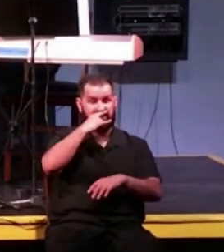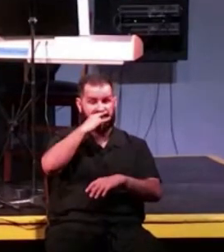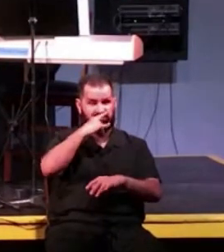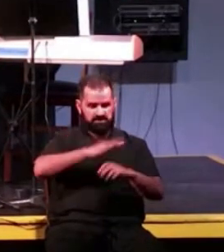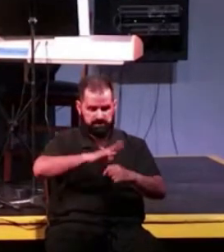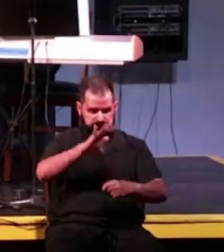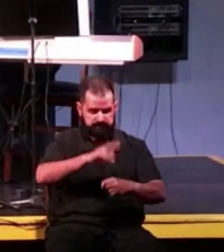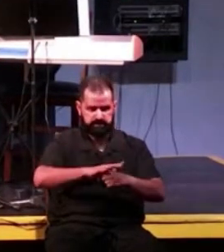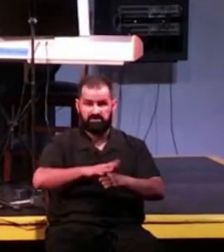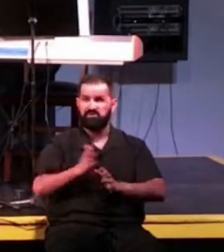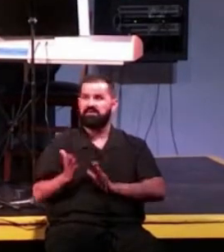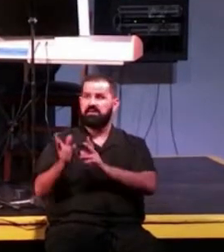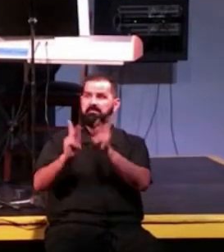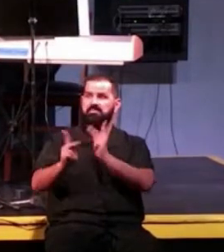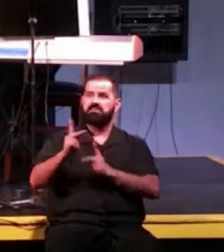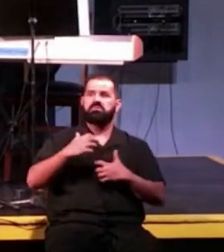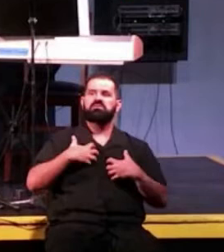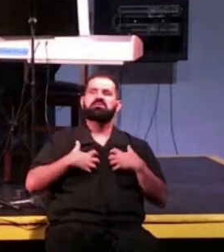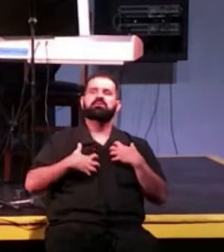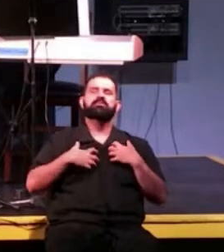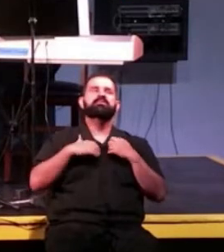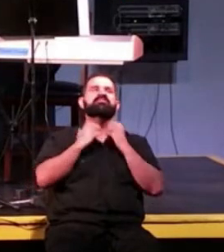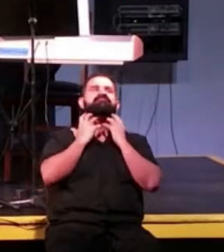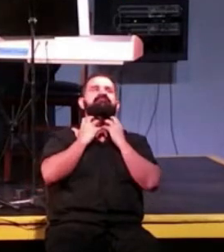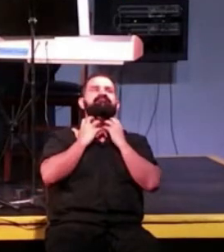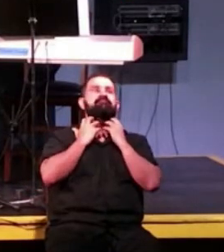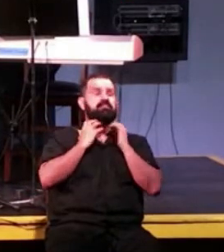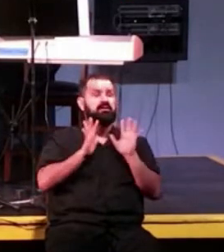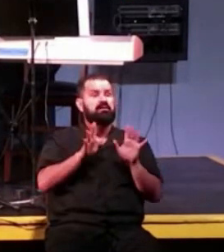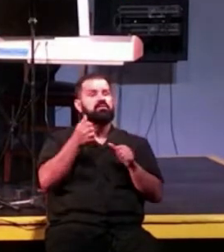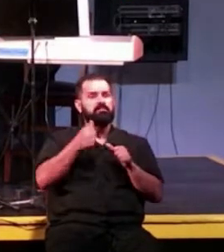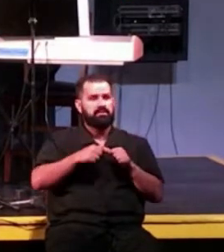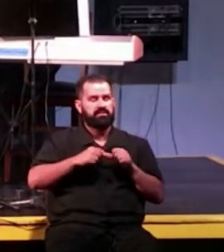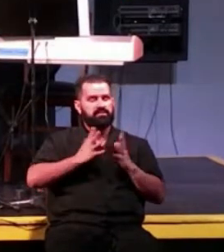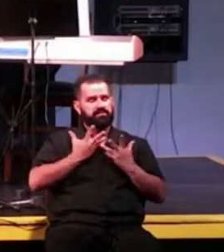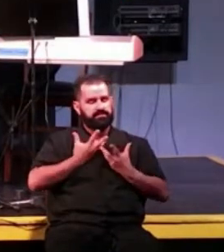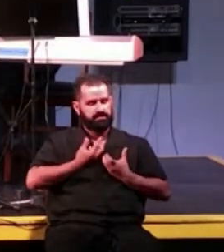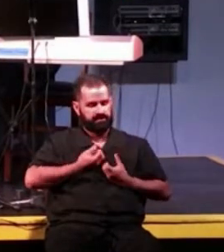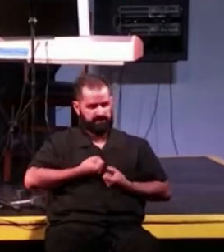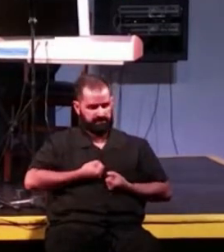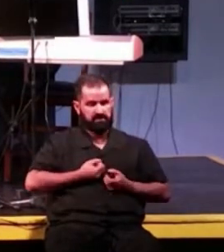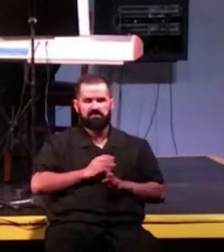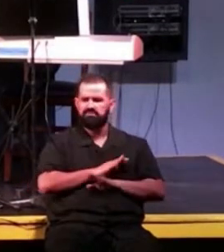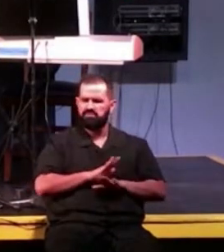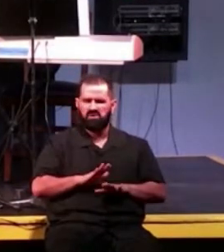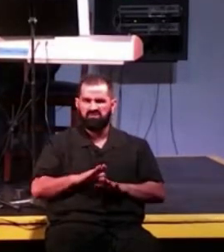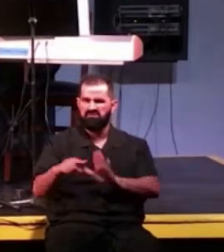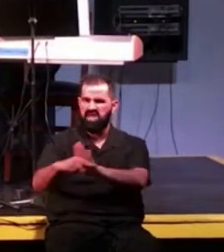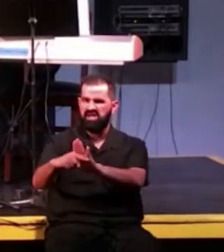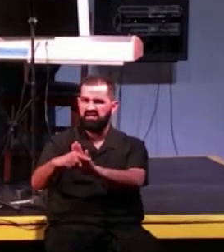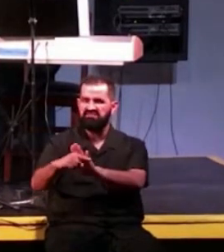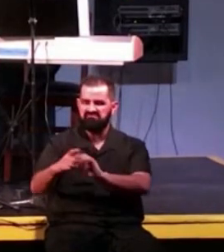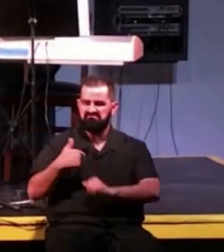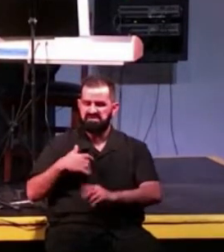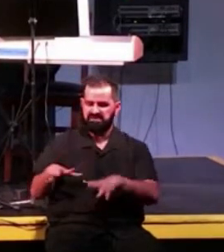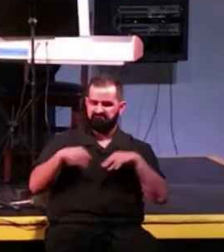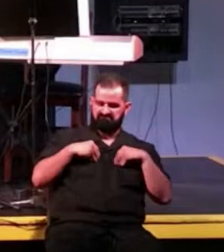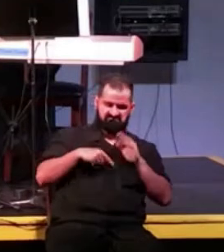like. Don't allow yourself to be bitter and no longer pleasant.